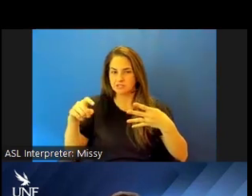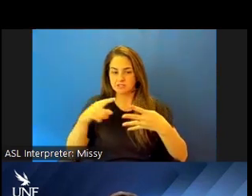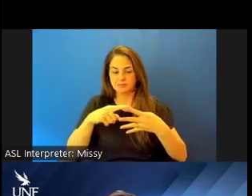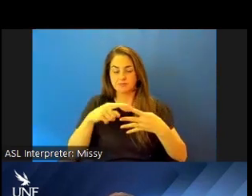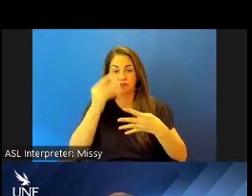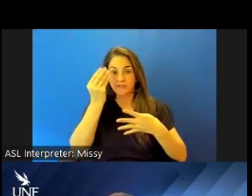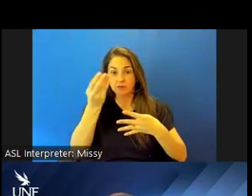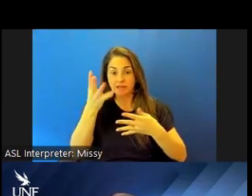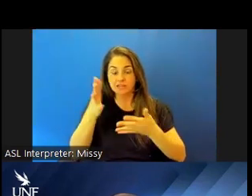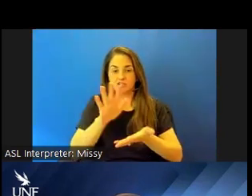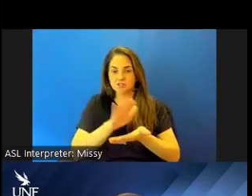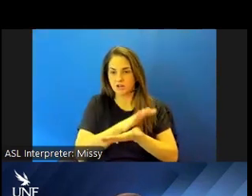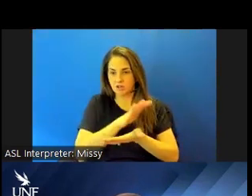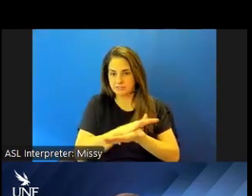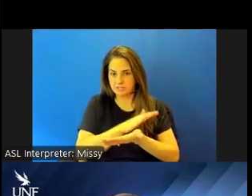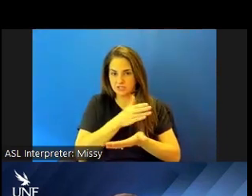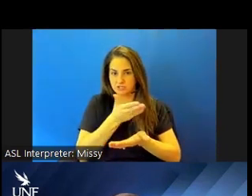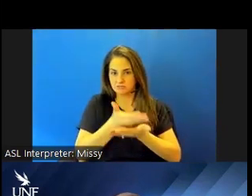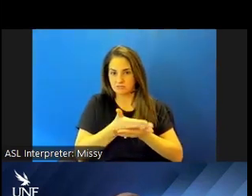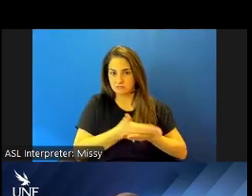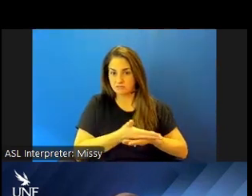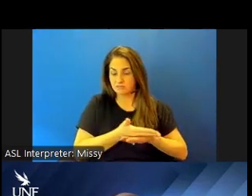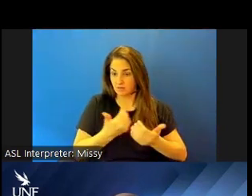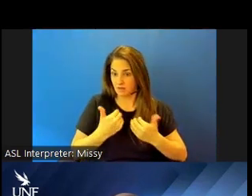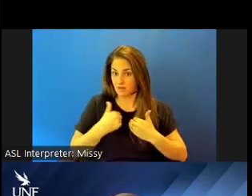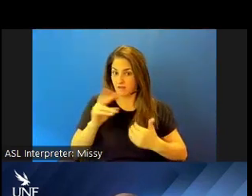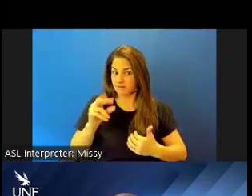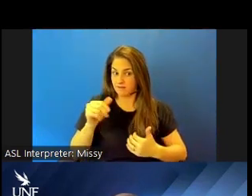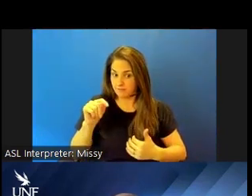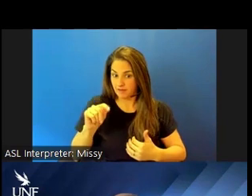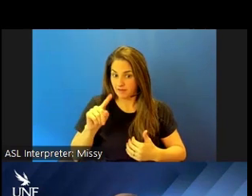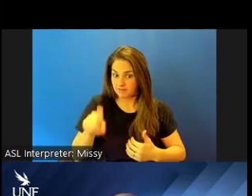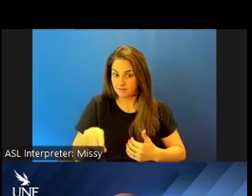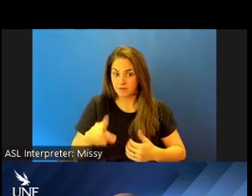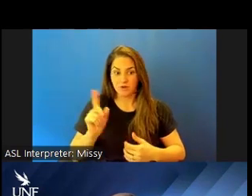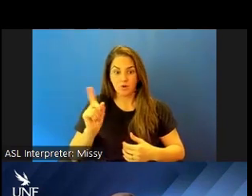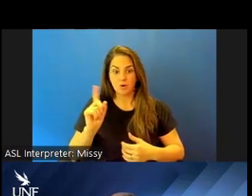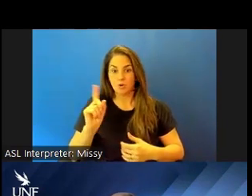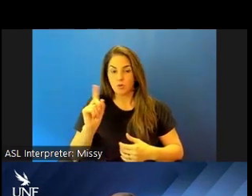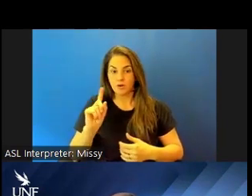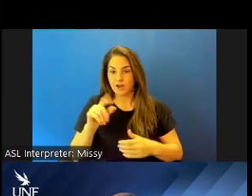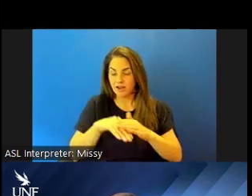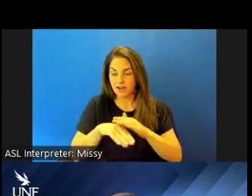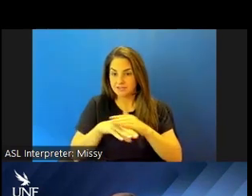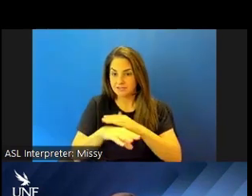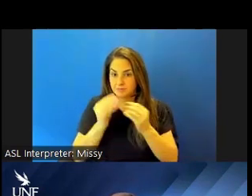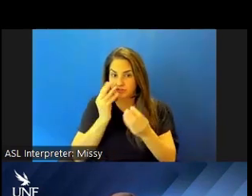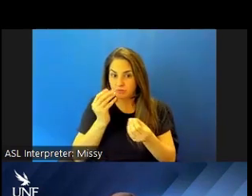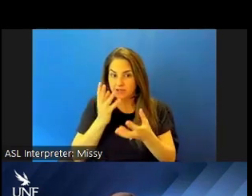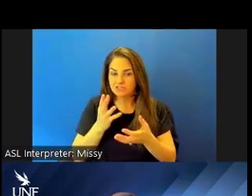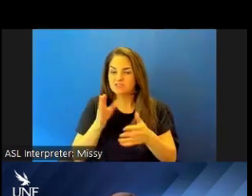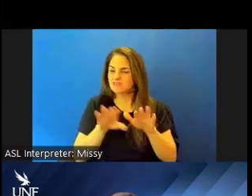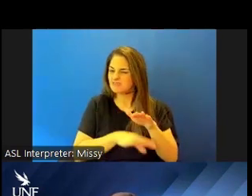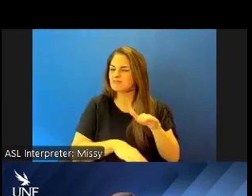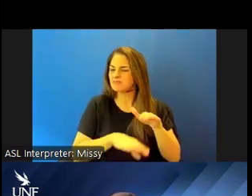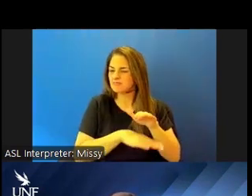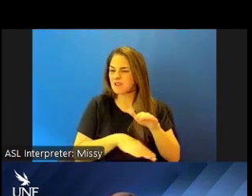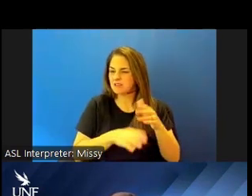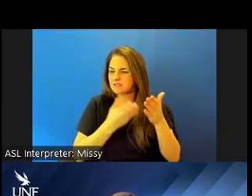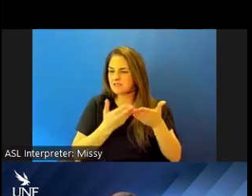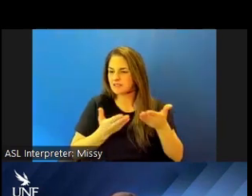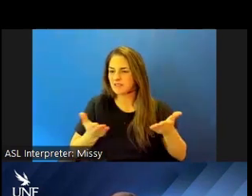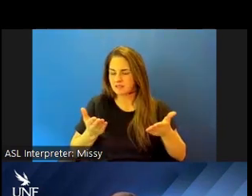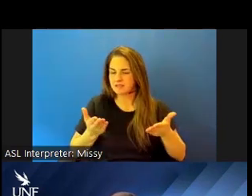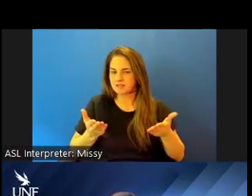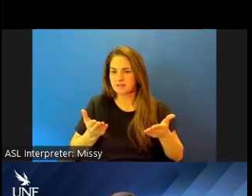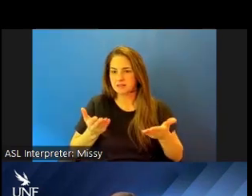and documentation. So do they have a VPAT? Where is information about accessibility? So some of those foundational things that it